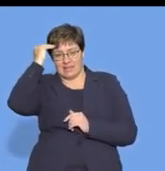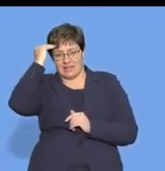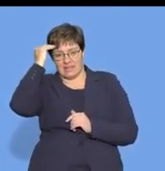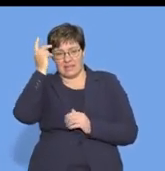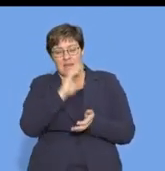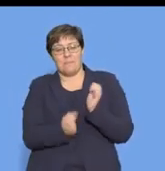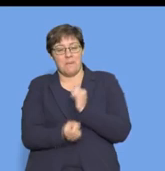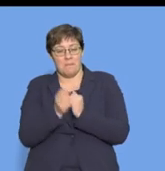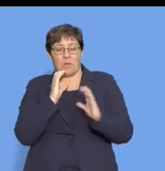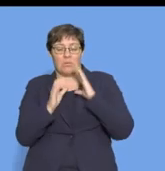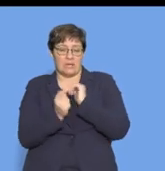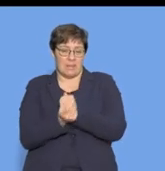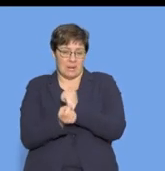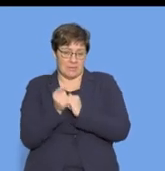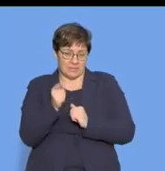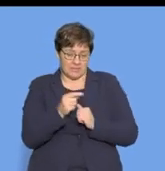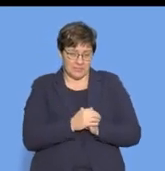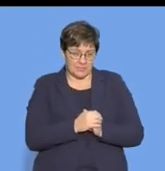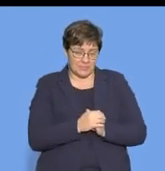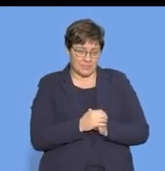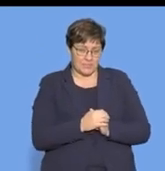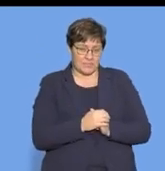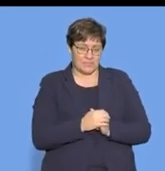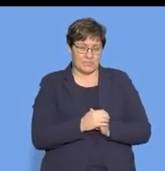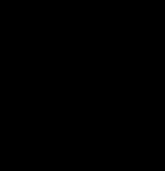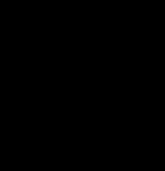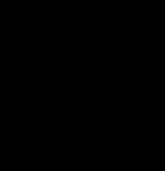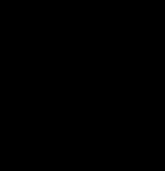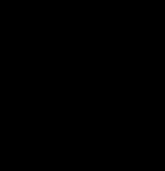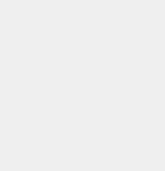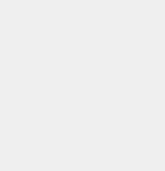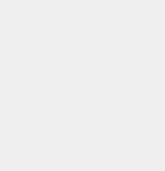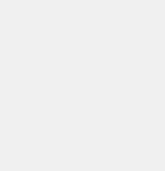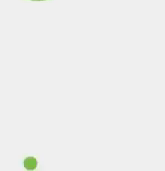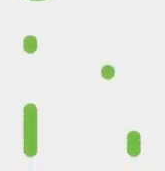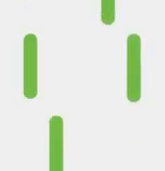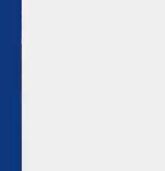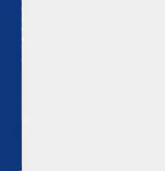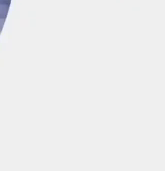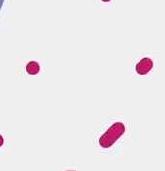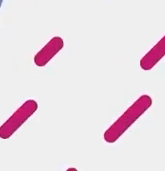higher thinking and communication is situated.